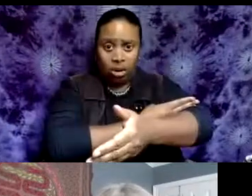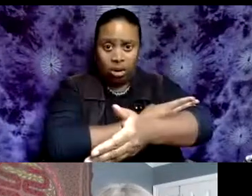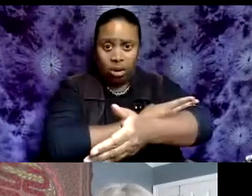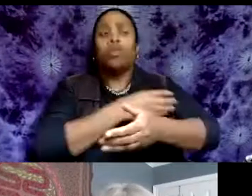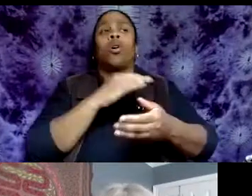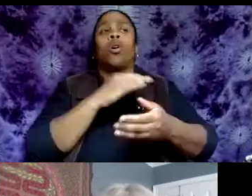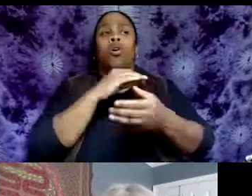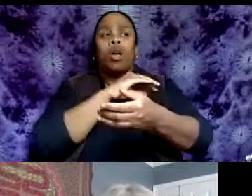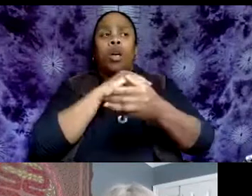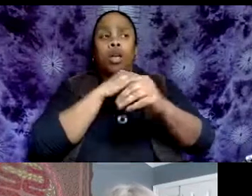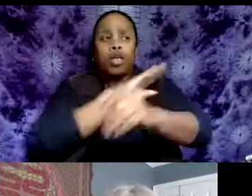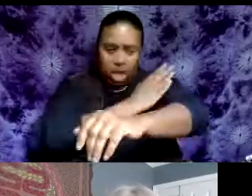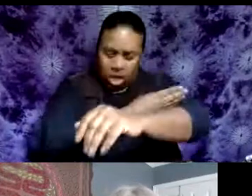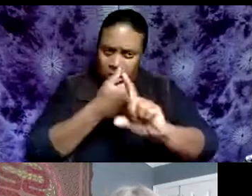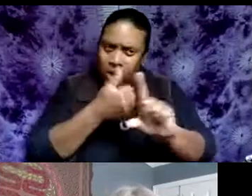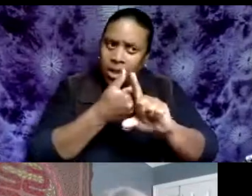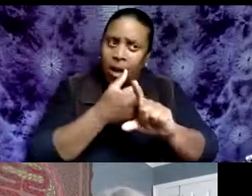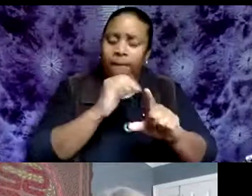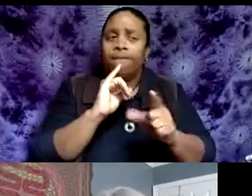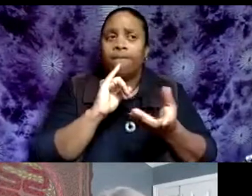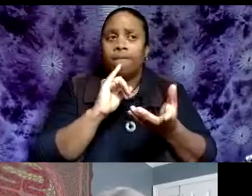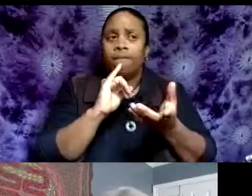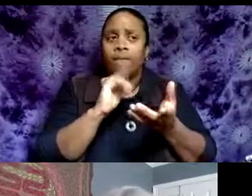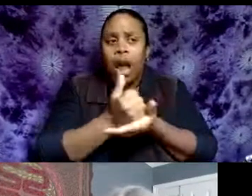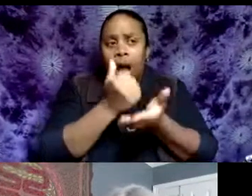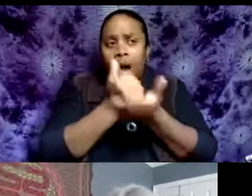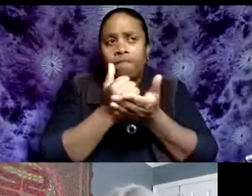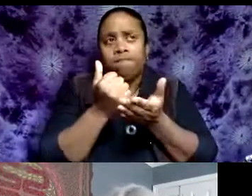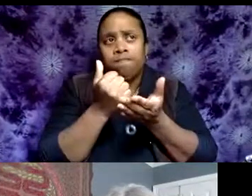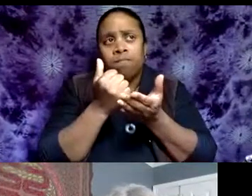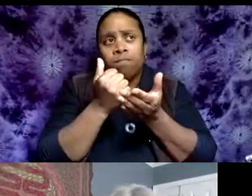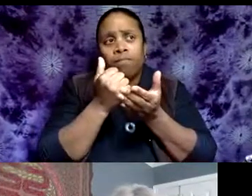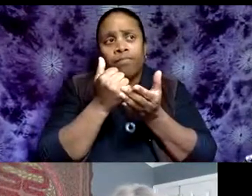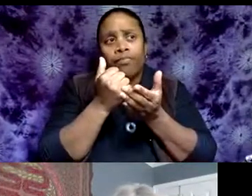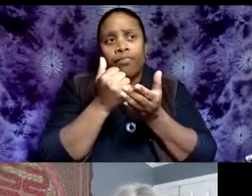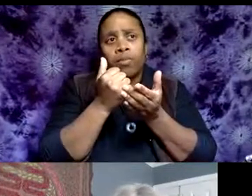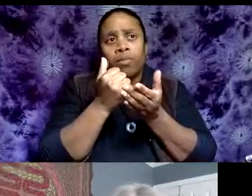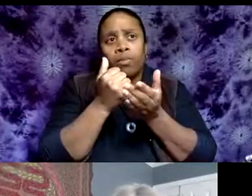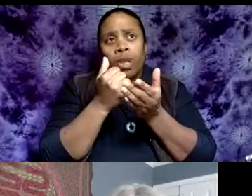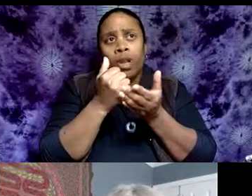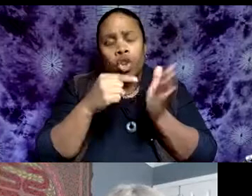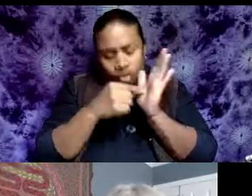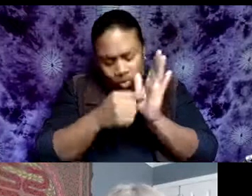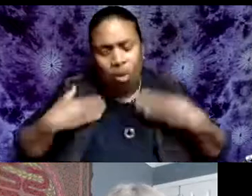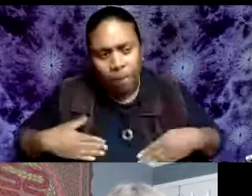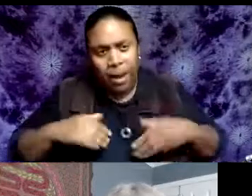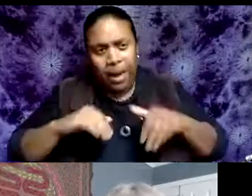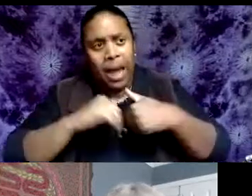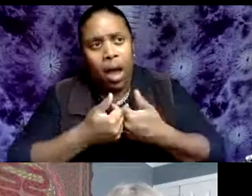frequencies are programs to help determine the expression of tissues or our whole body and how